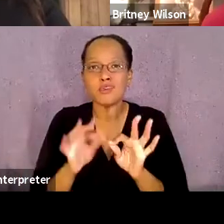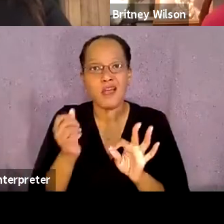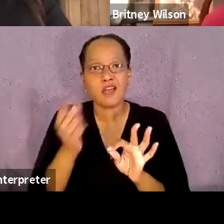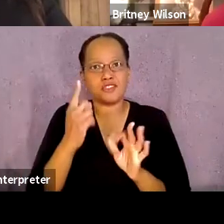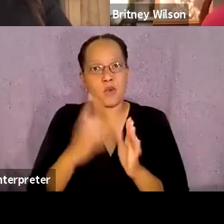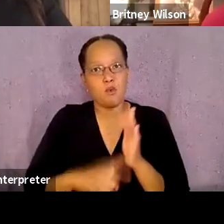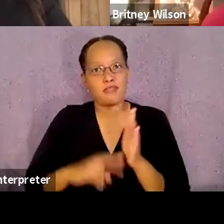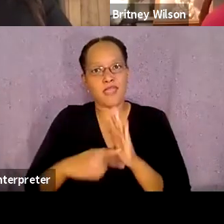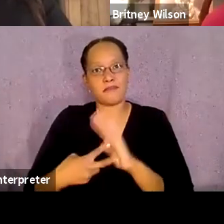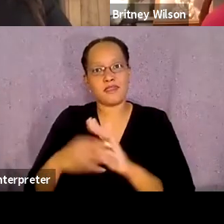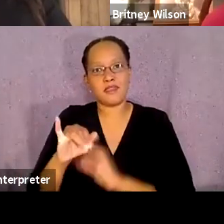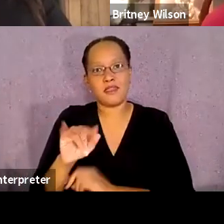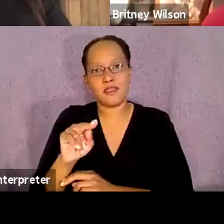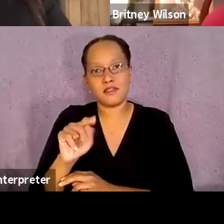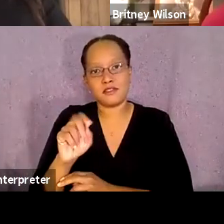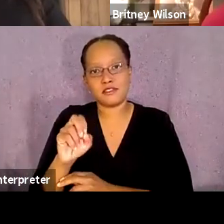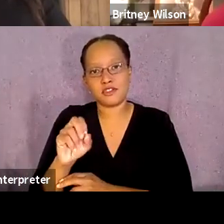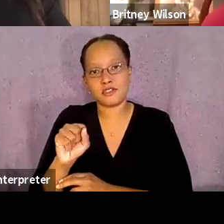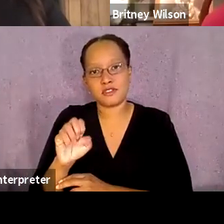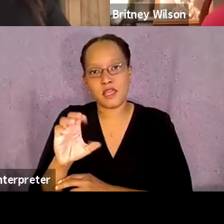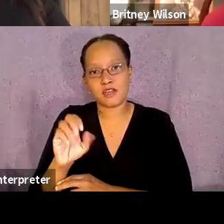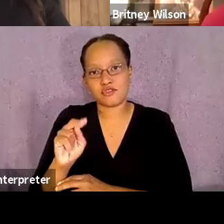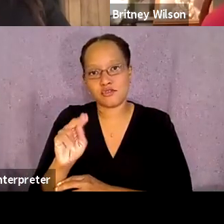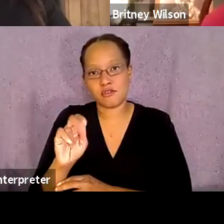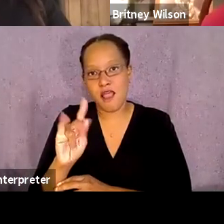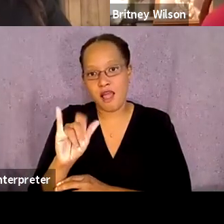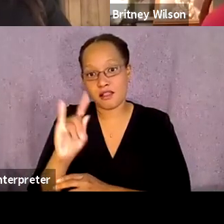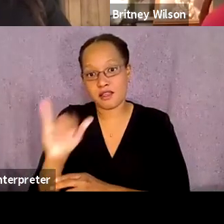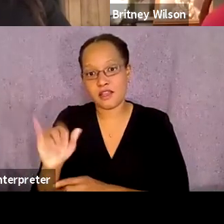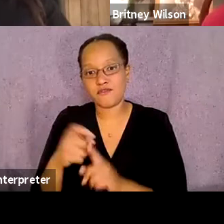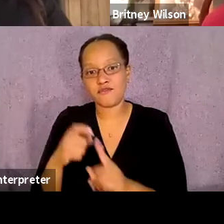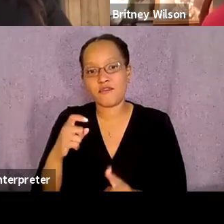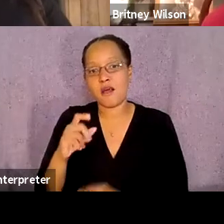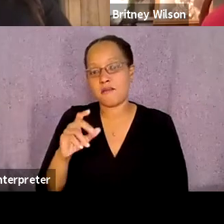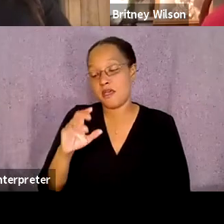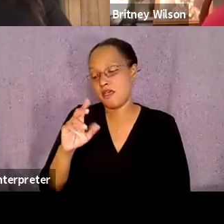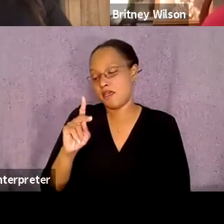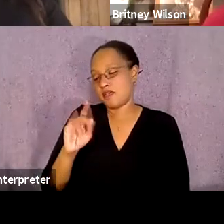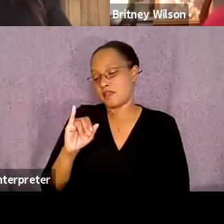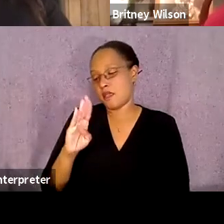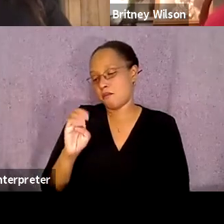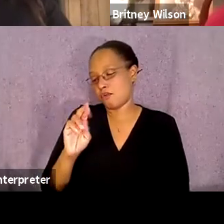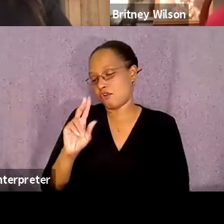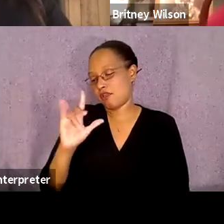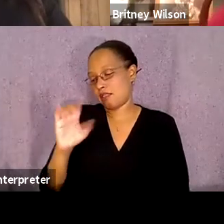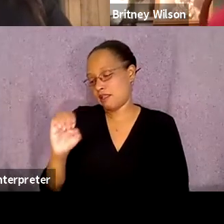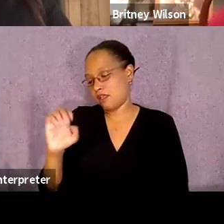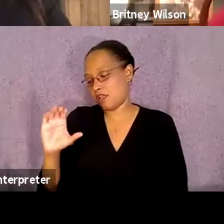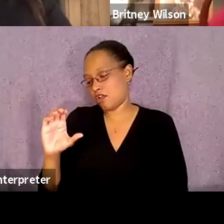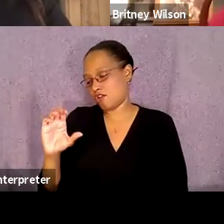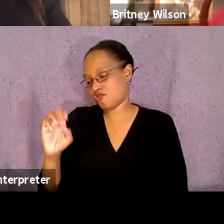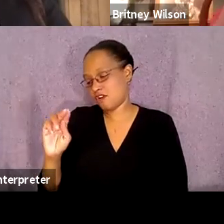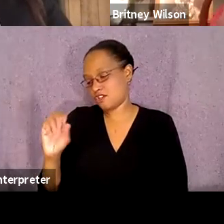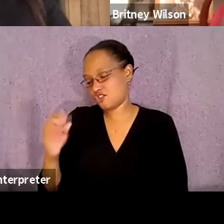intersectionality by Kimberly Crenshaw. I think a lot of groups, not just disabled community, in some